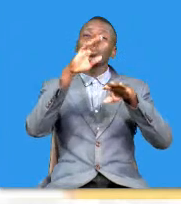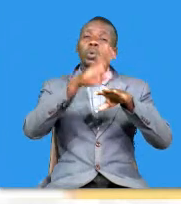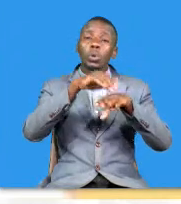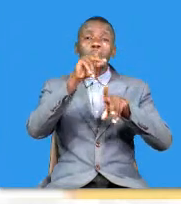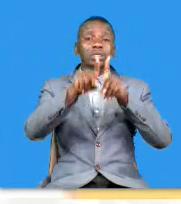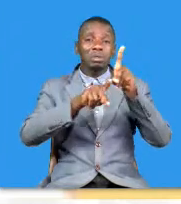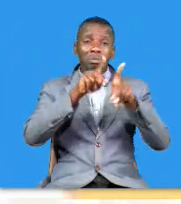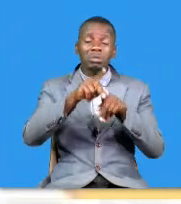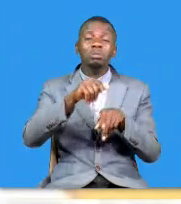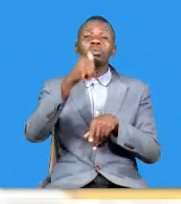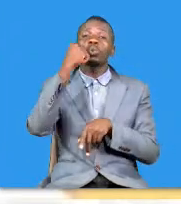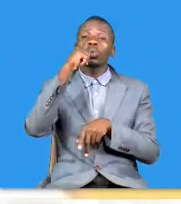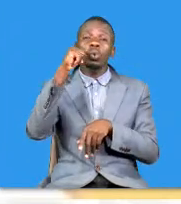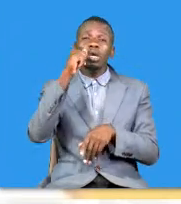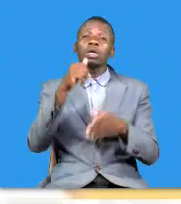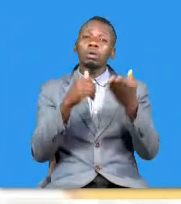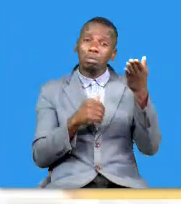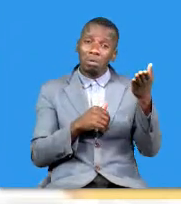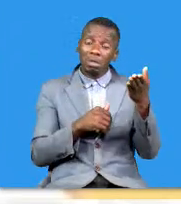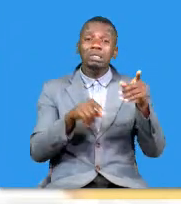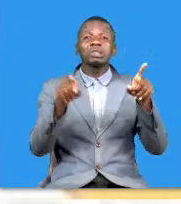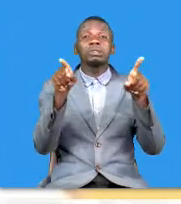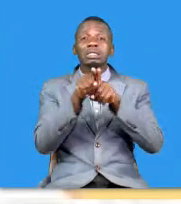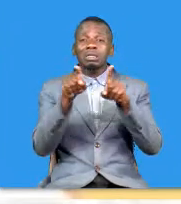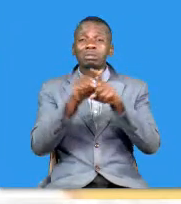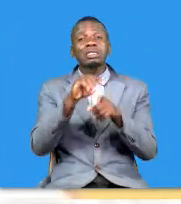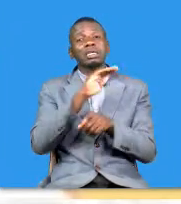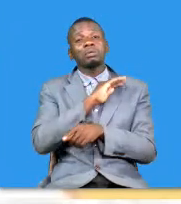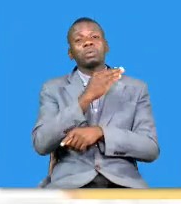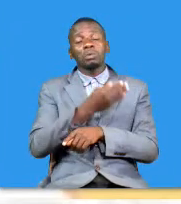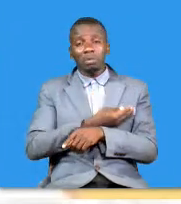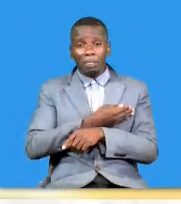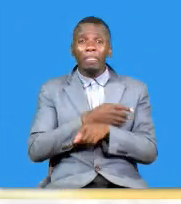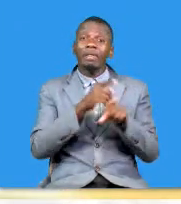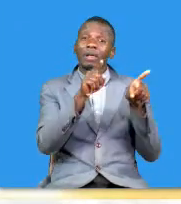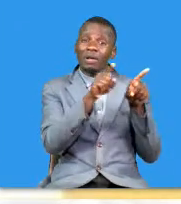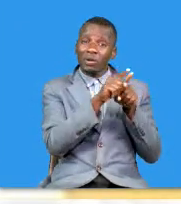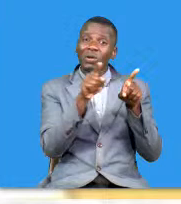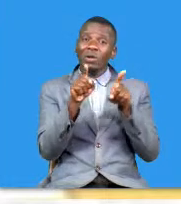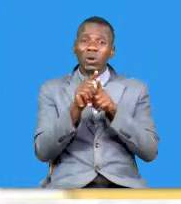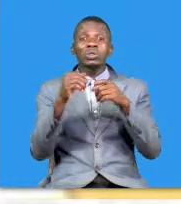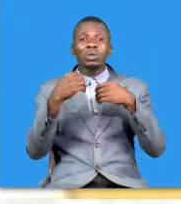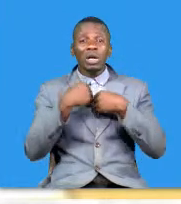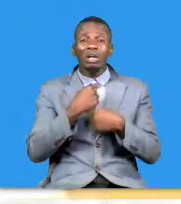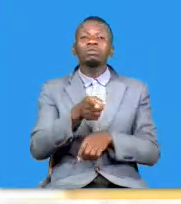girl children, are real women, and there are also real men